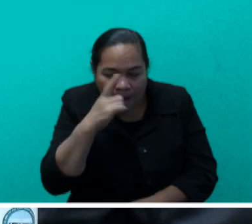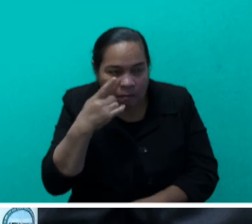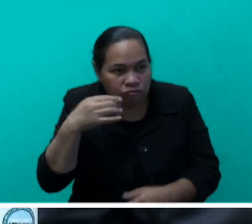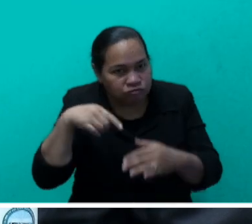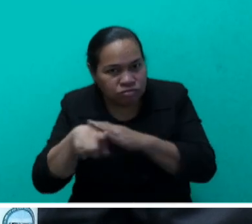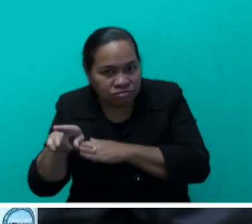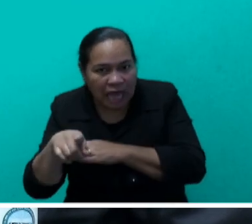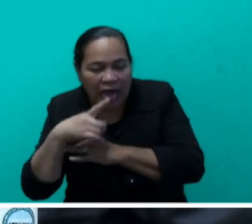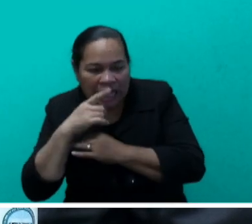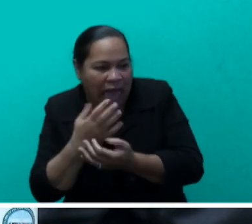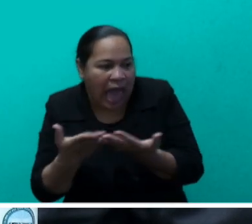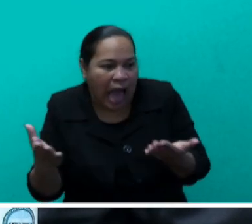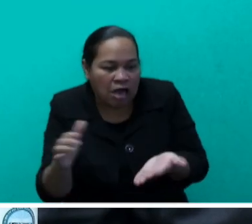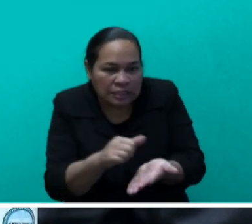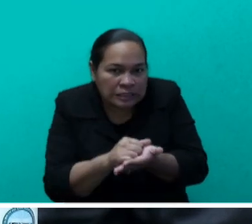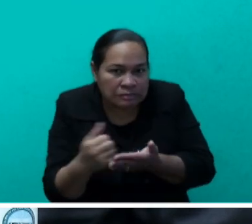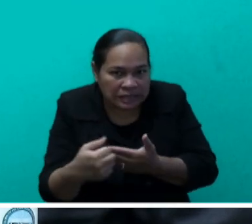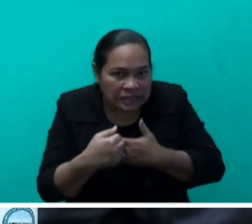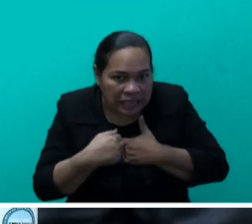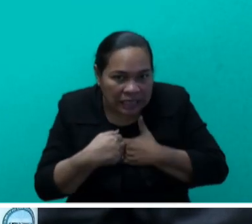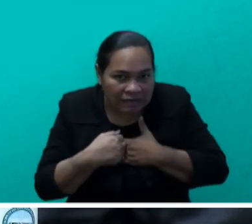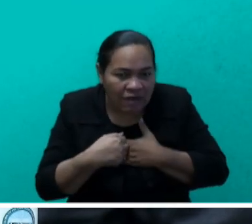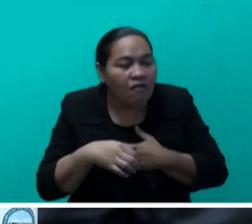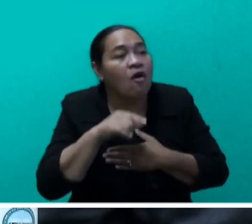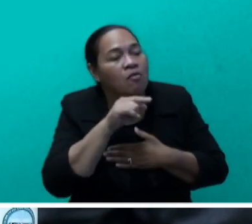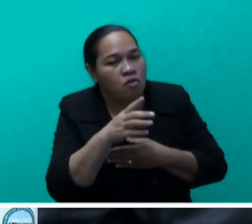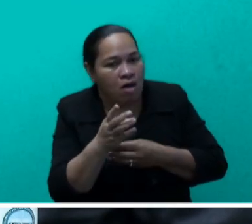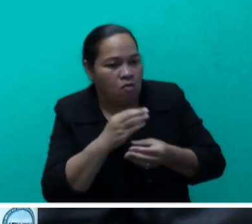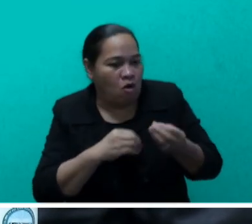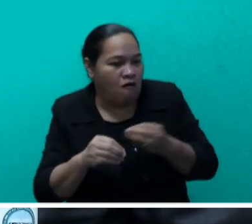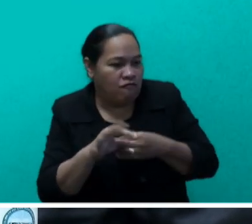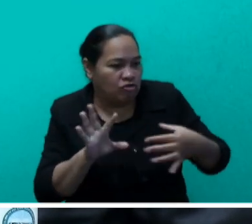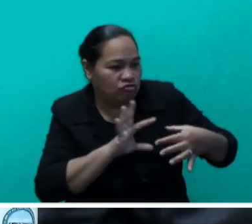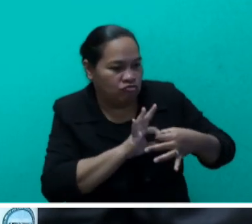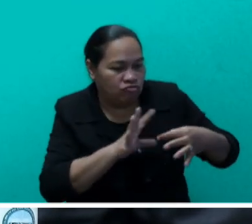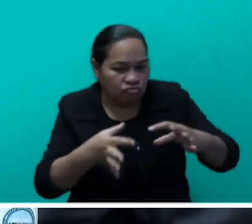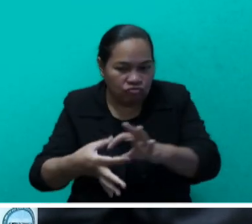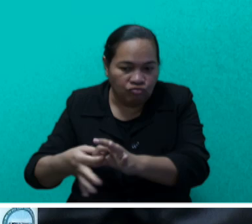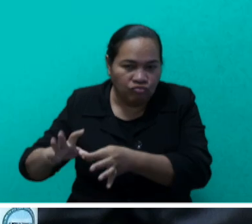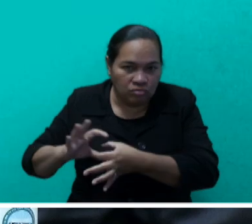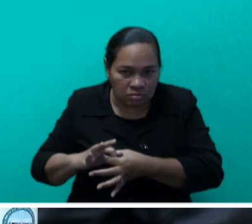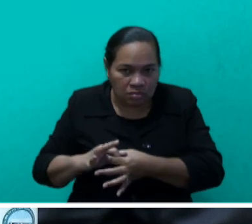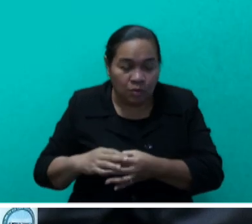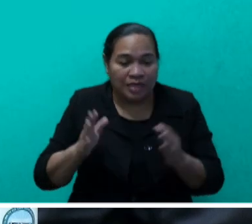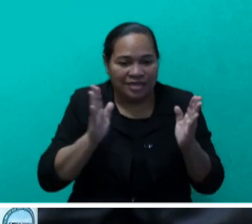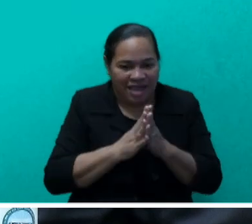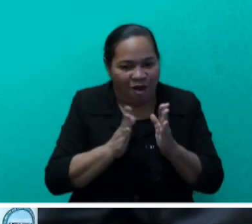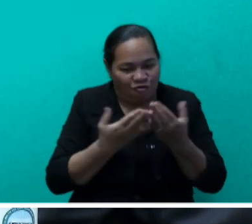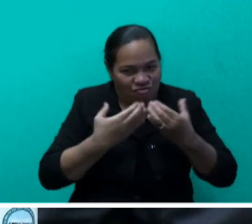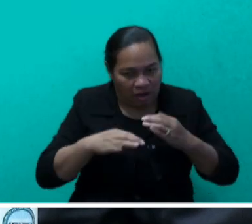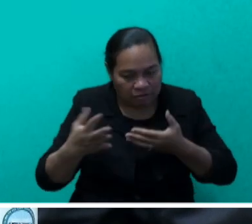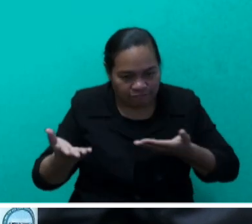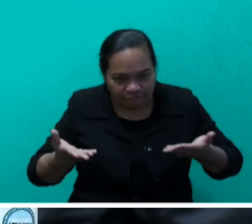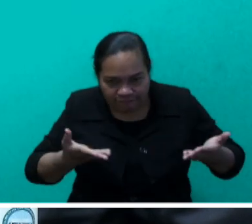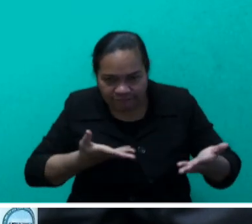Services and the National Disaster Management Office, or the NDMO. And the Council actively